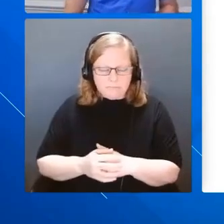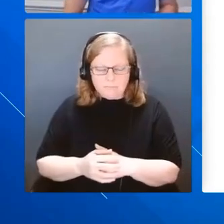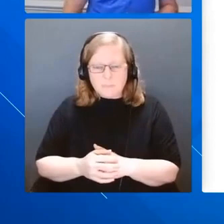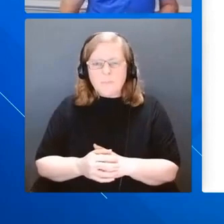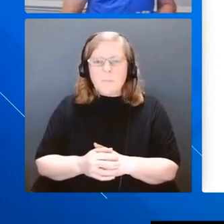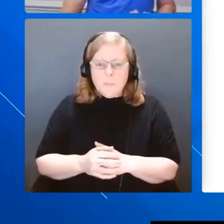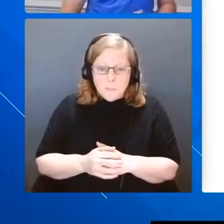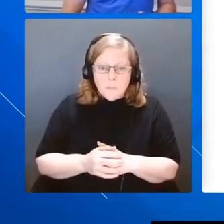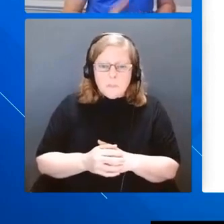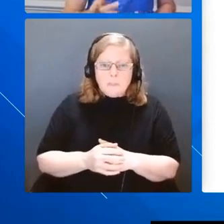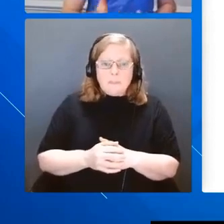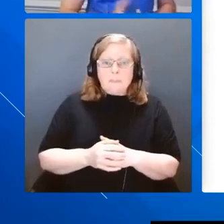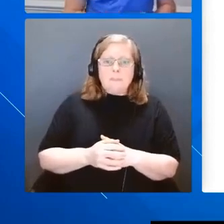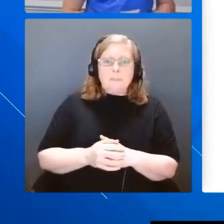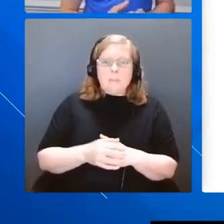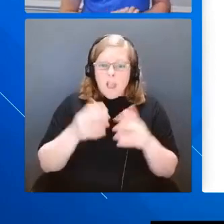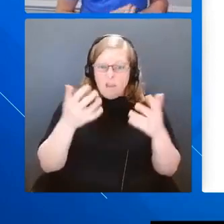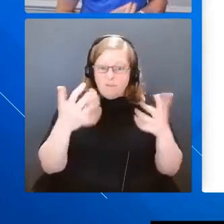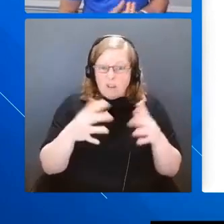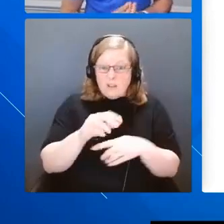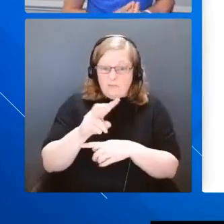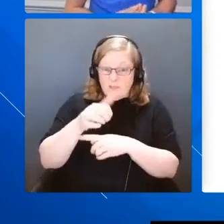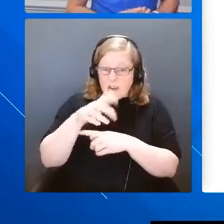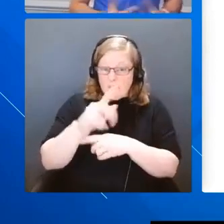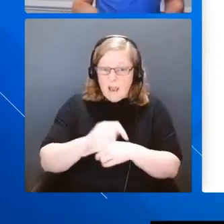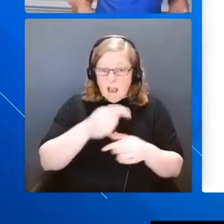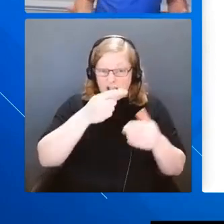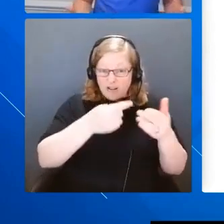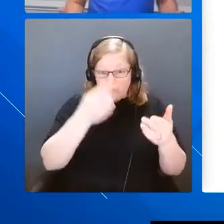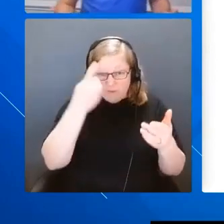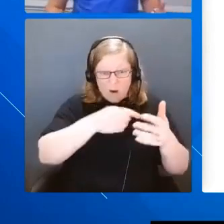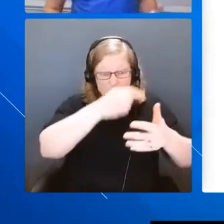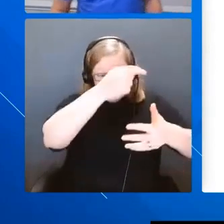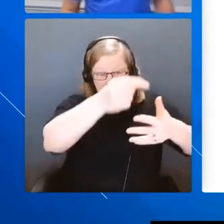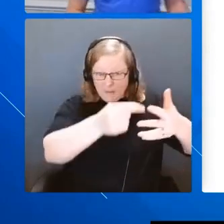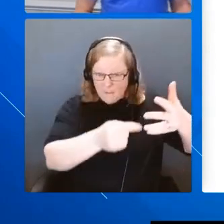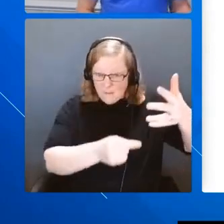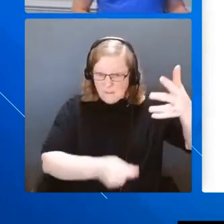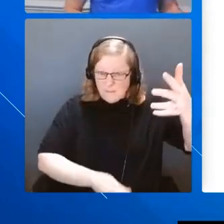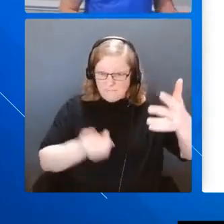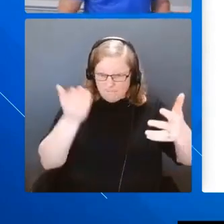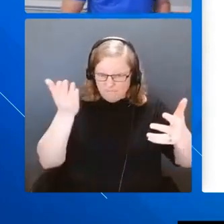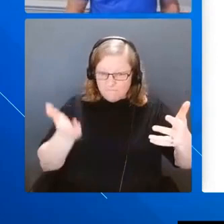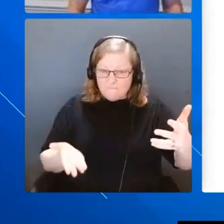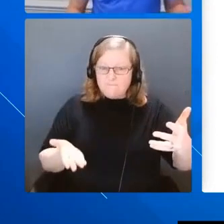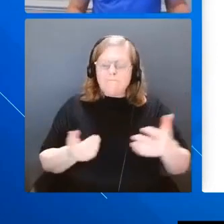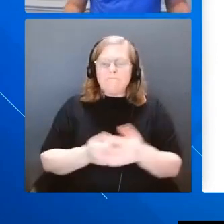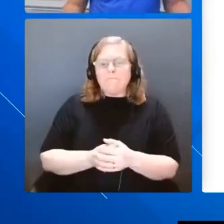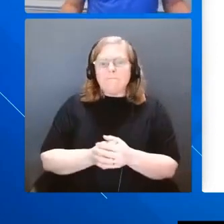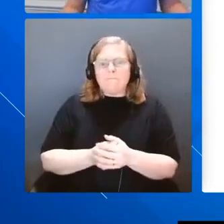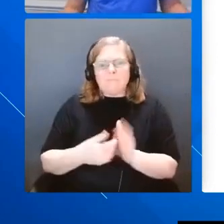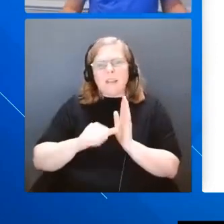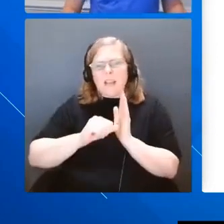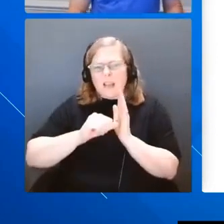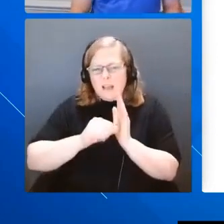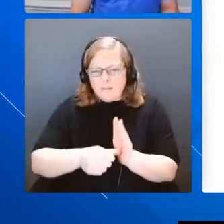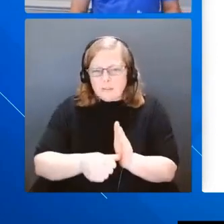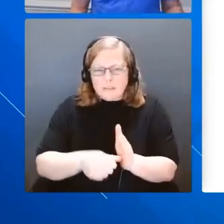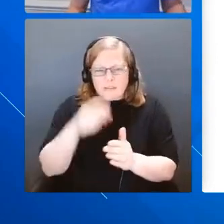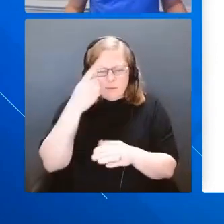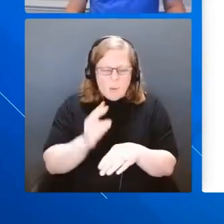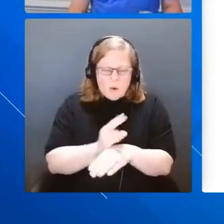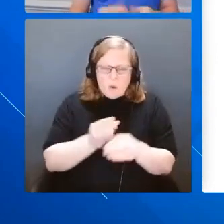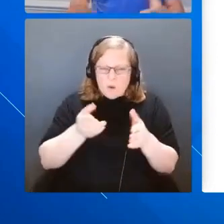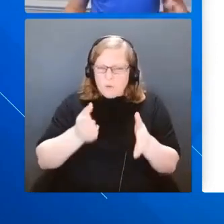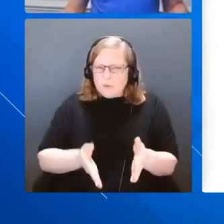So far, we have VPATs for these 12 different products here. Clearly, the emphasis is on attendee-facing products. That's simply a